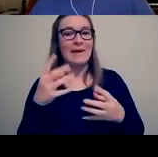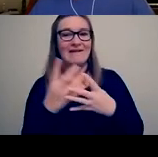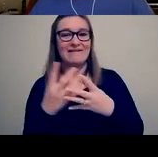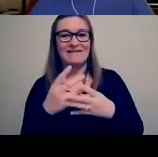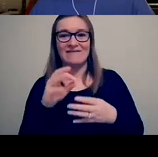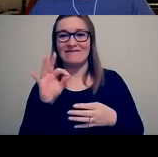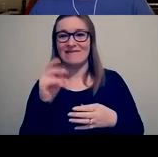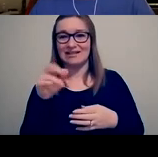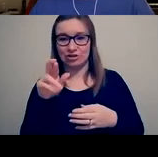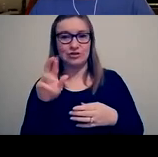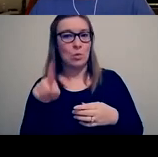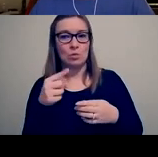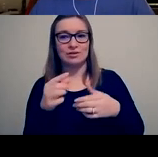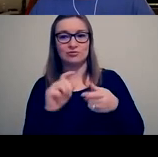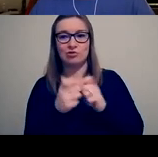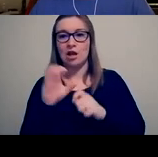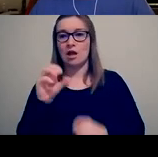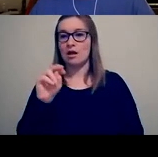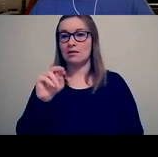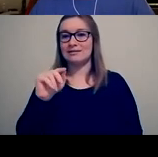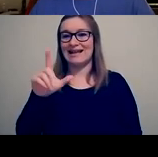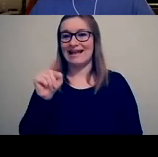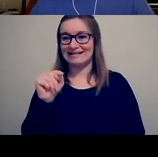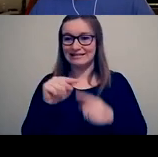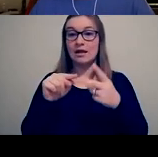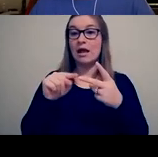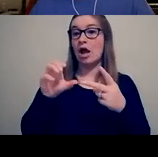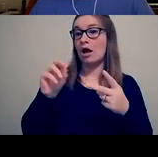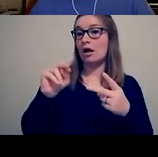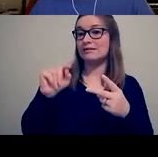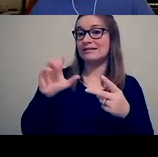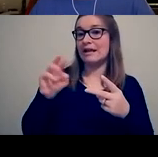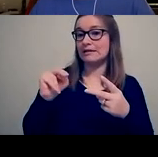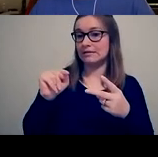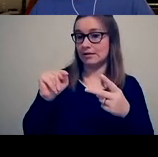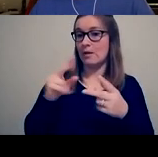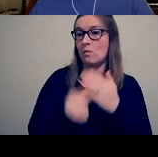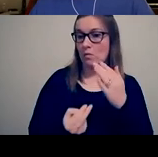I'm sorry, Dave. But also, it's a change of content. You can argue.